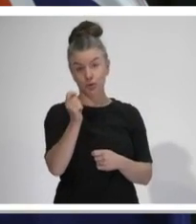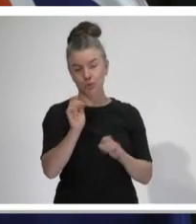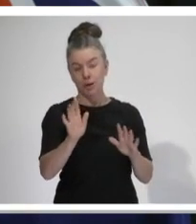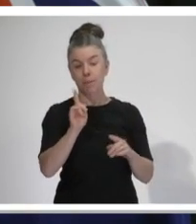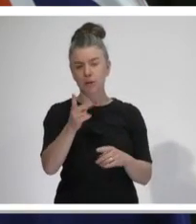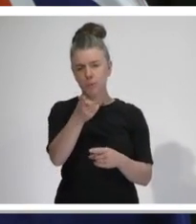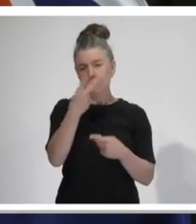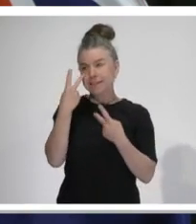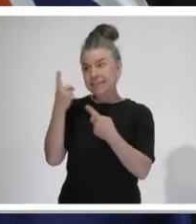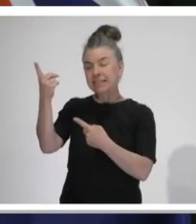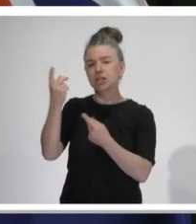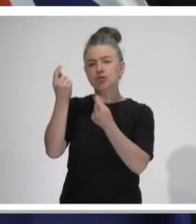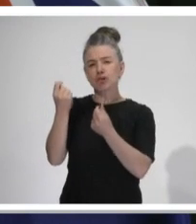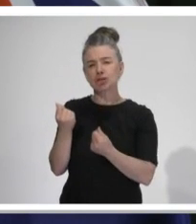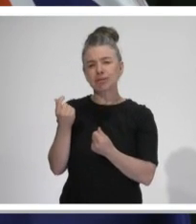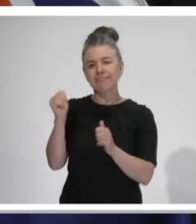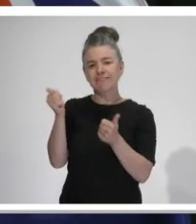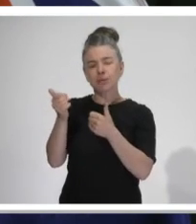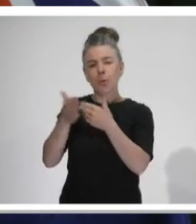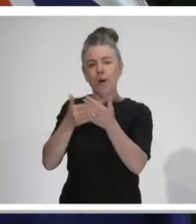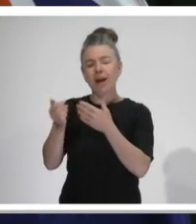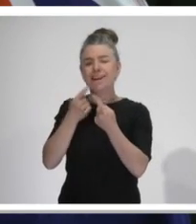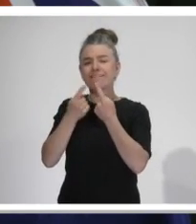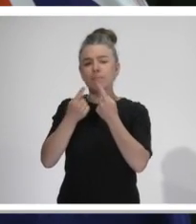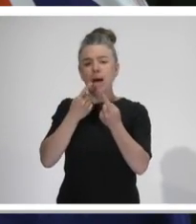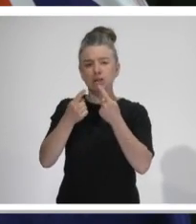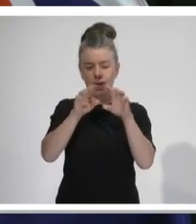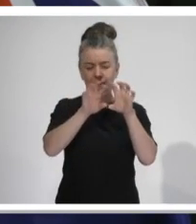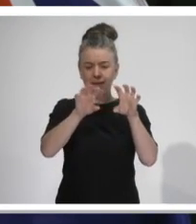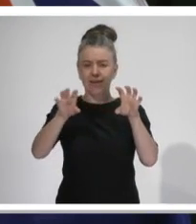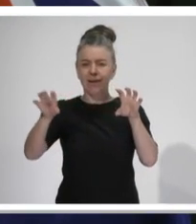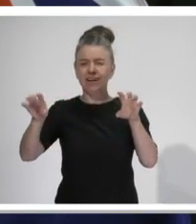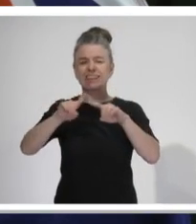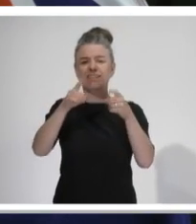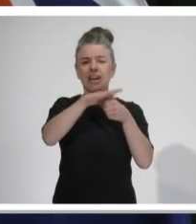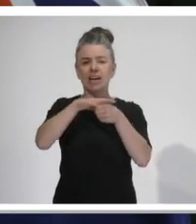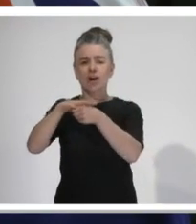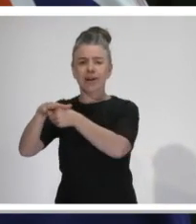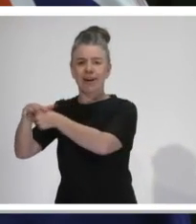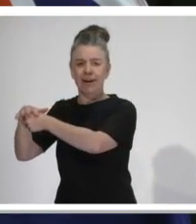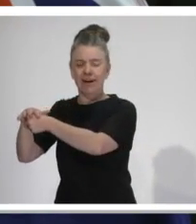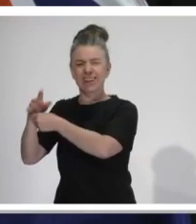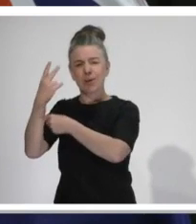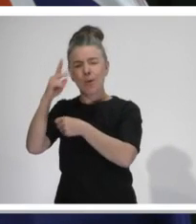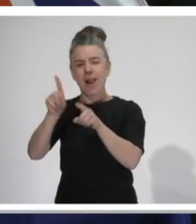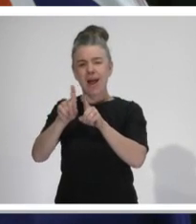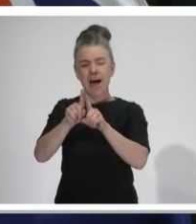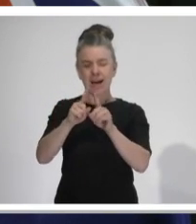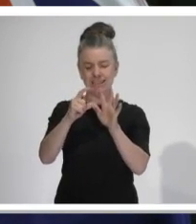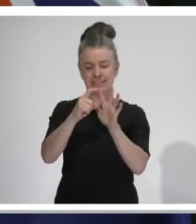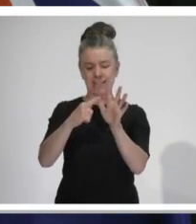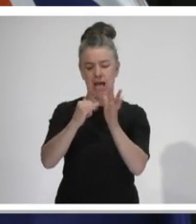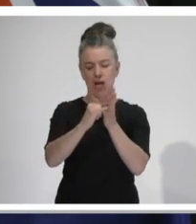the Treasury has done as it said it would and released its weekly economic update today and an accompanying dashboard of